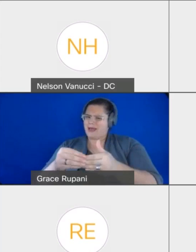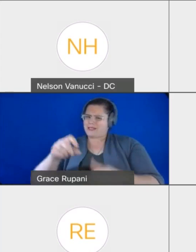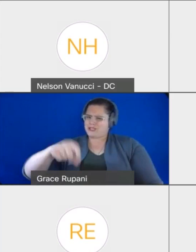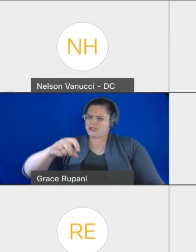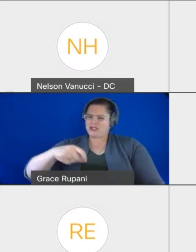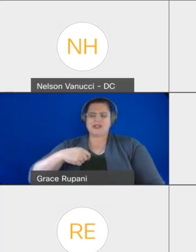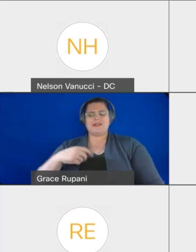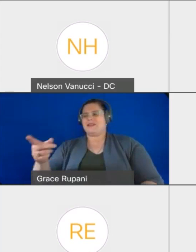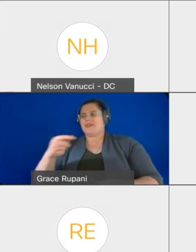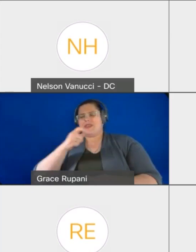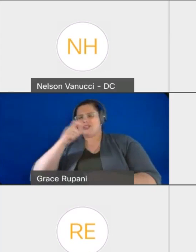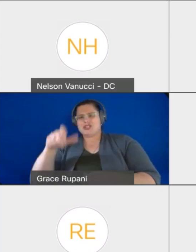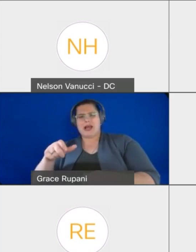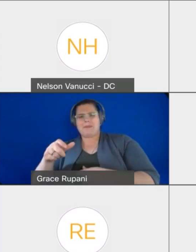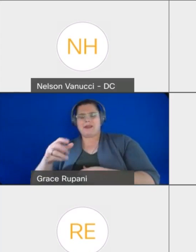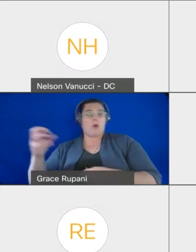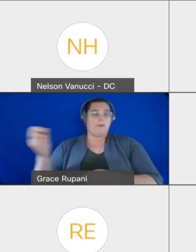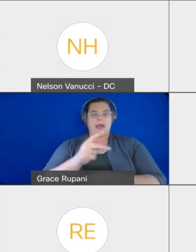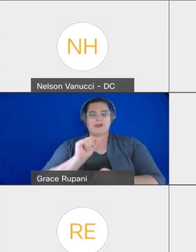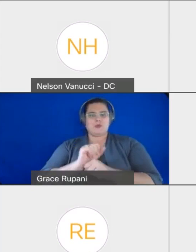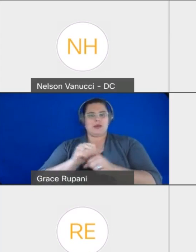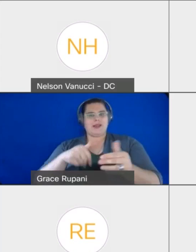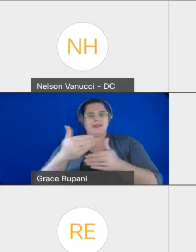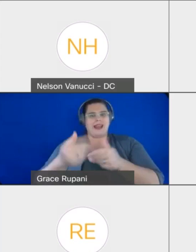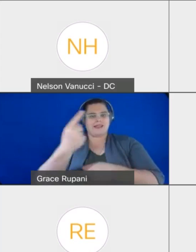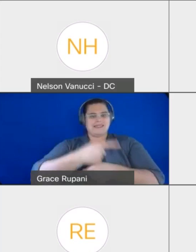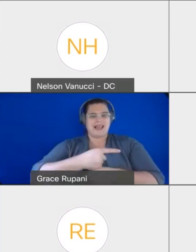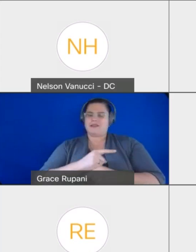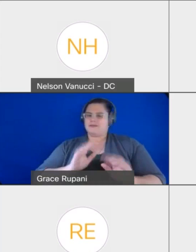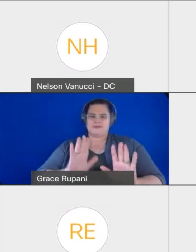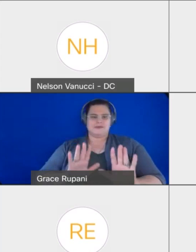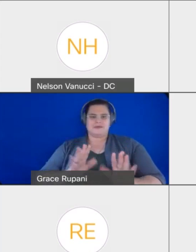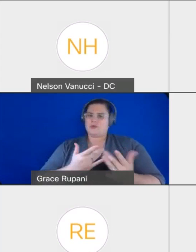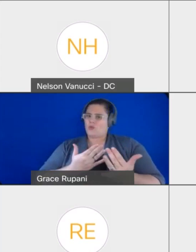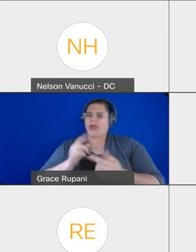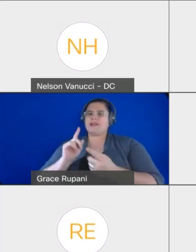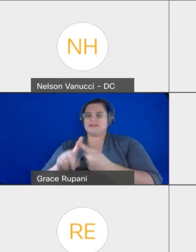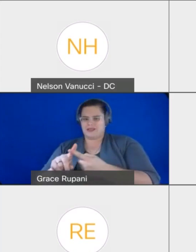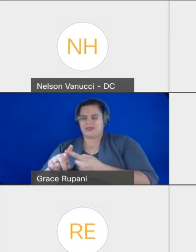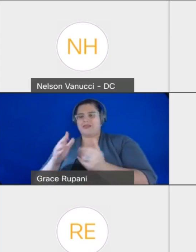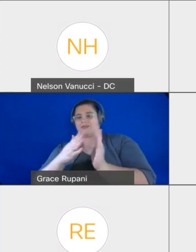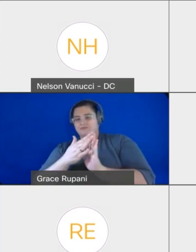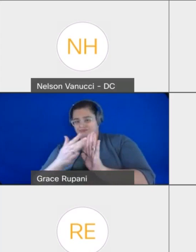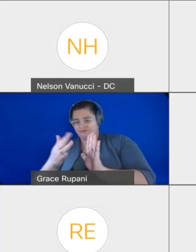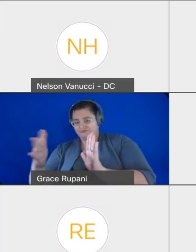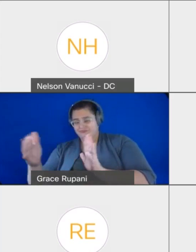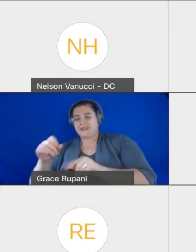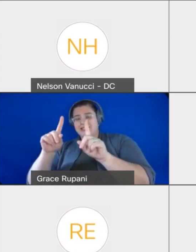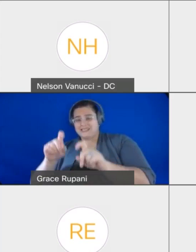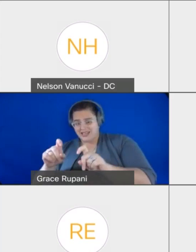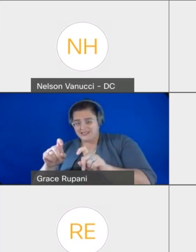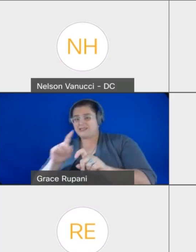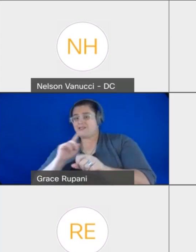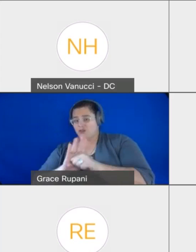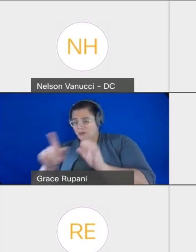to work until the time has passed, they've gotten a test and confirmed it negative. But like I say, I'd need to look at the